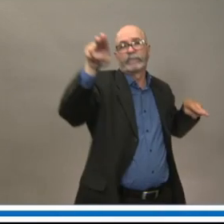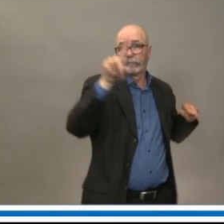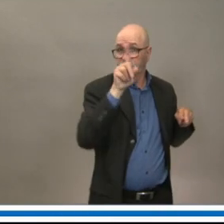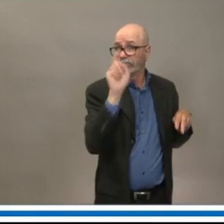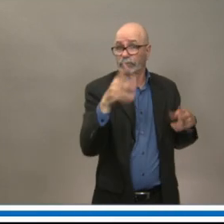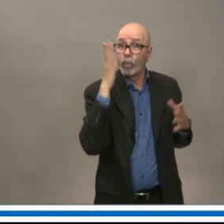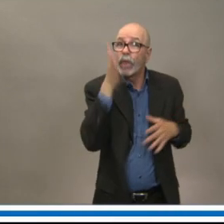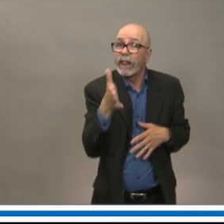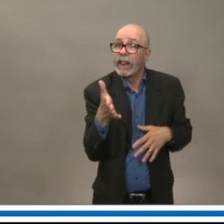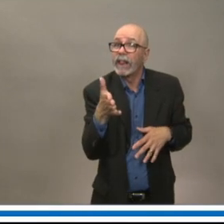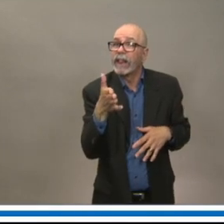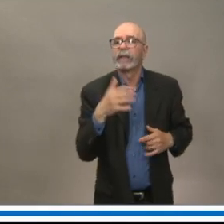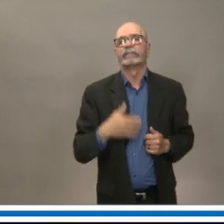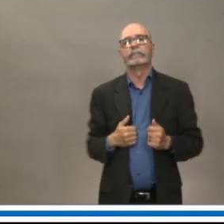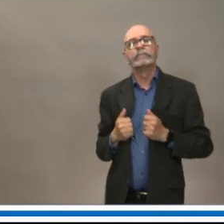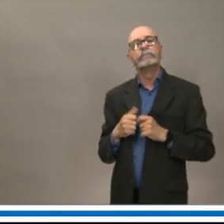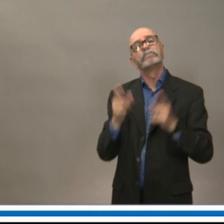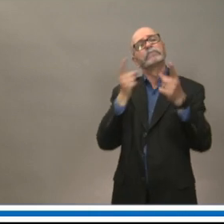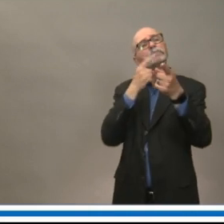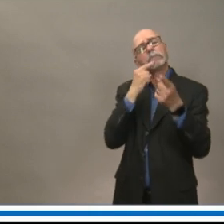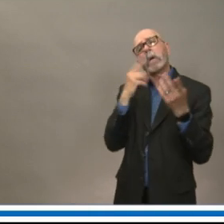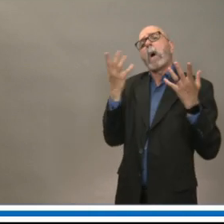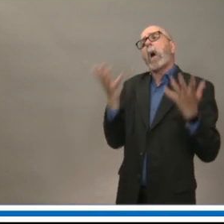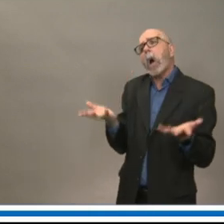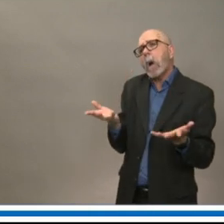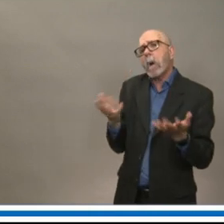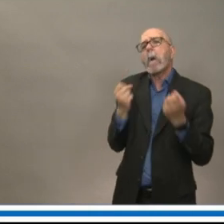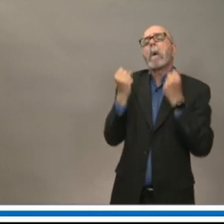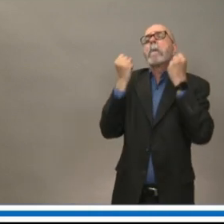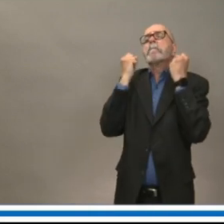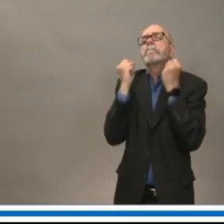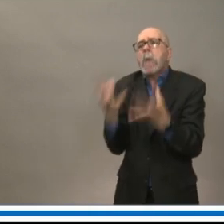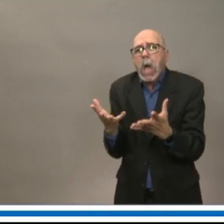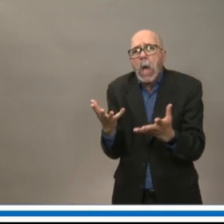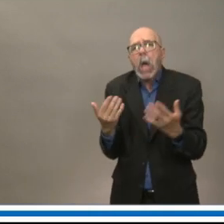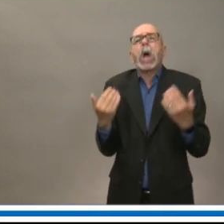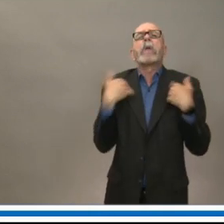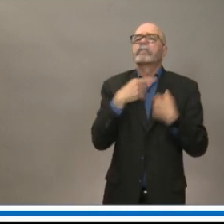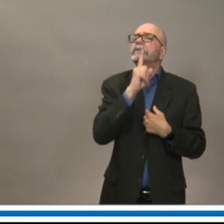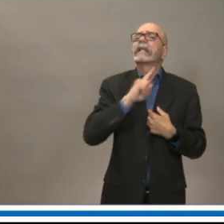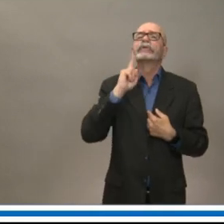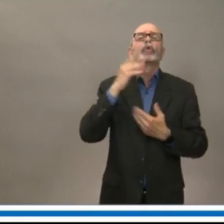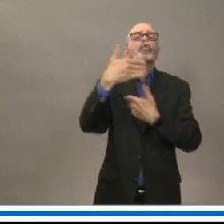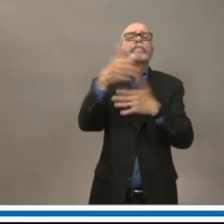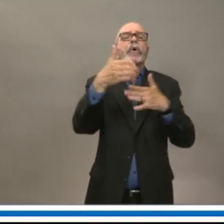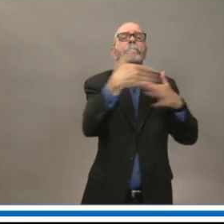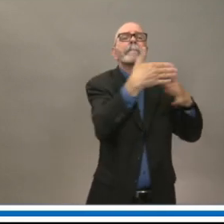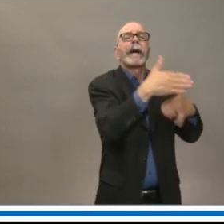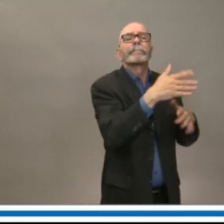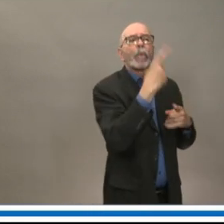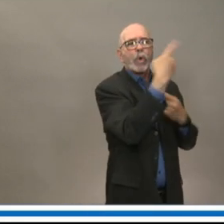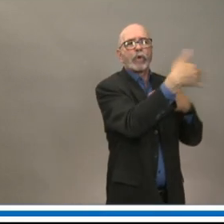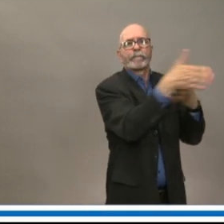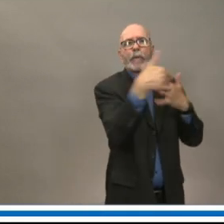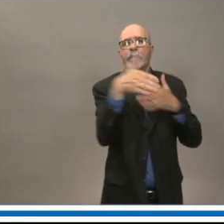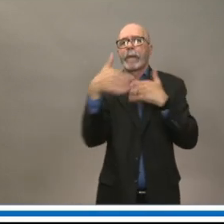usually single rooms across Nova Scotia. There are some older facilities that's not the case. Each time that they go through a